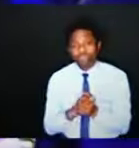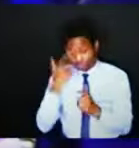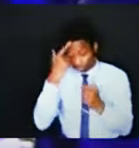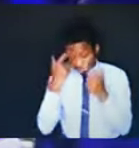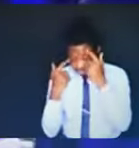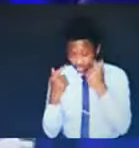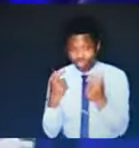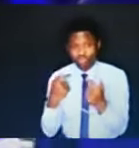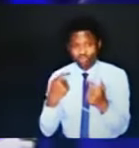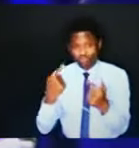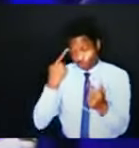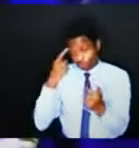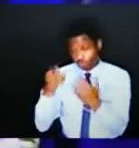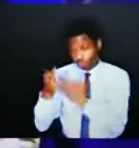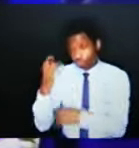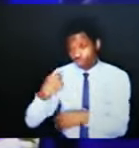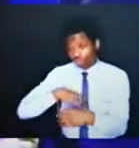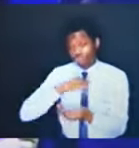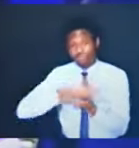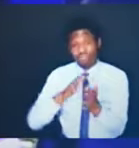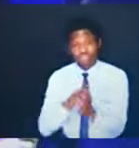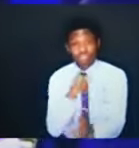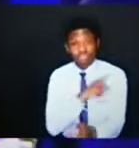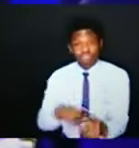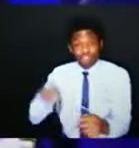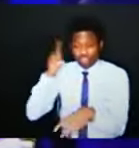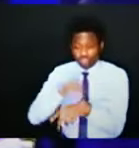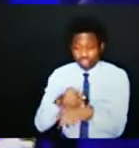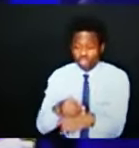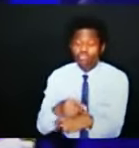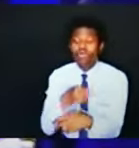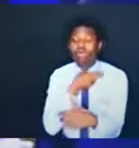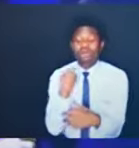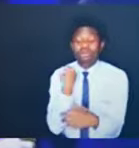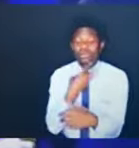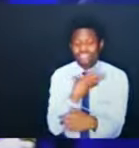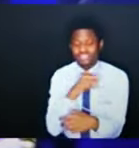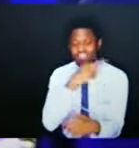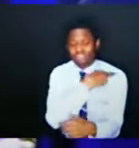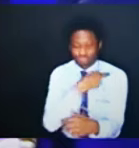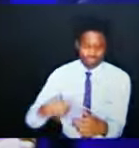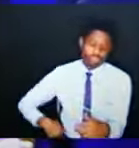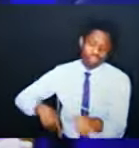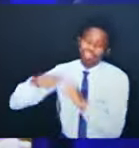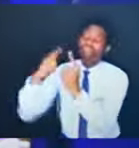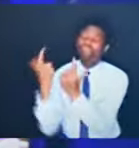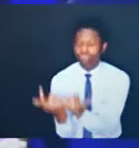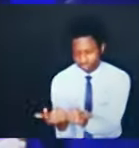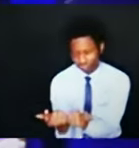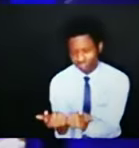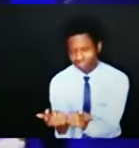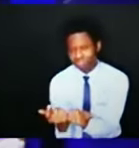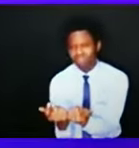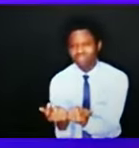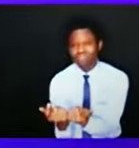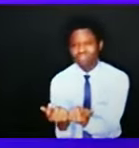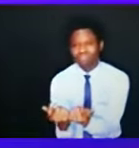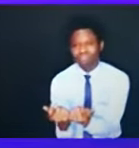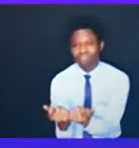are to God, kingdom of priests and royals. You